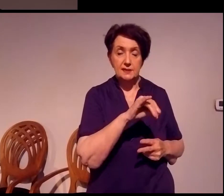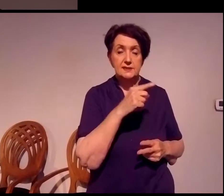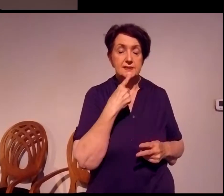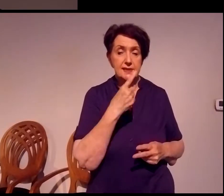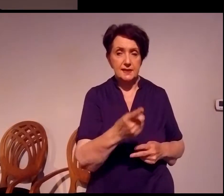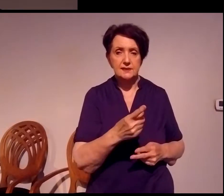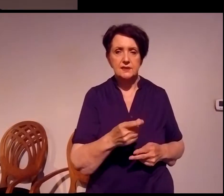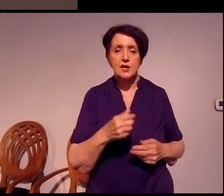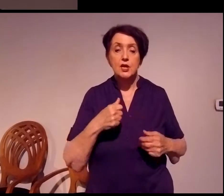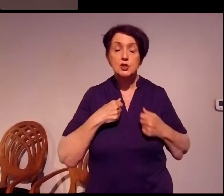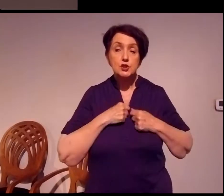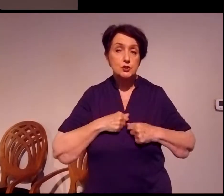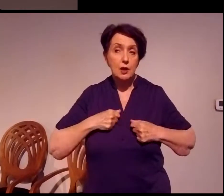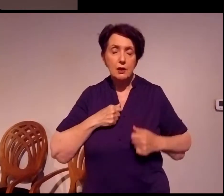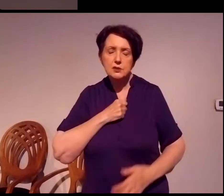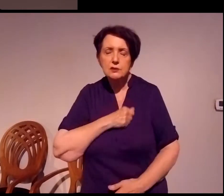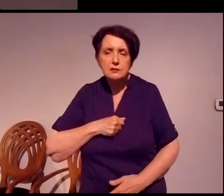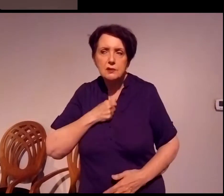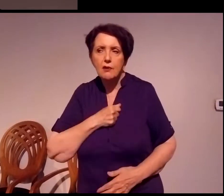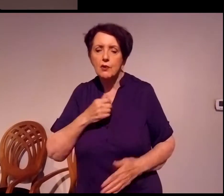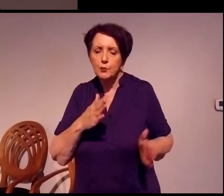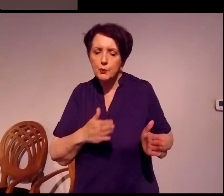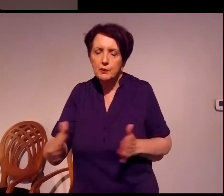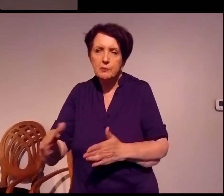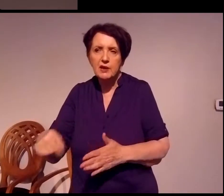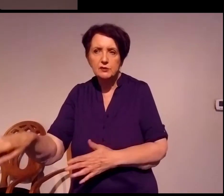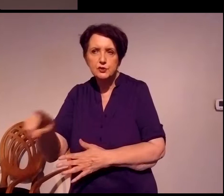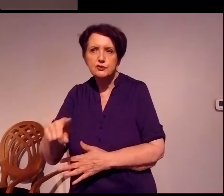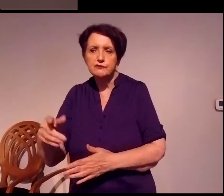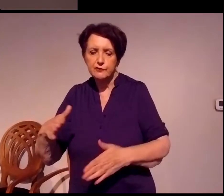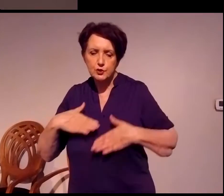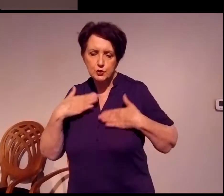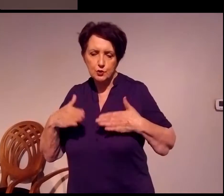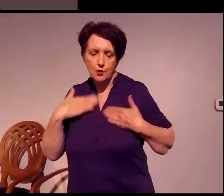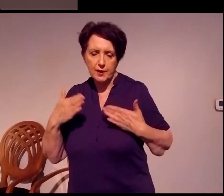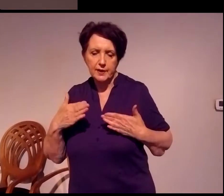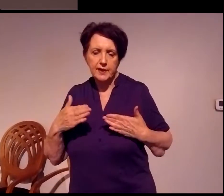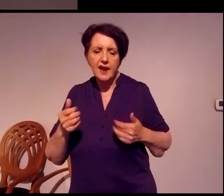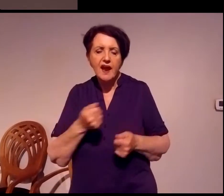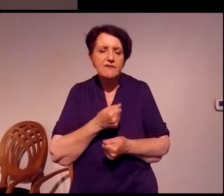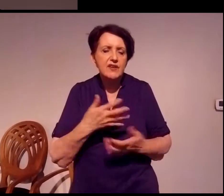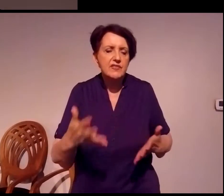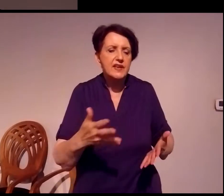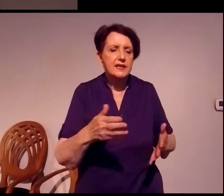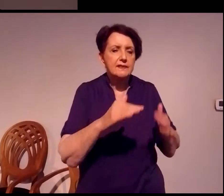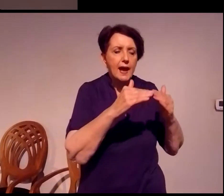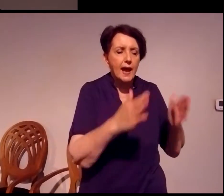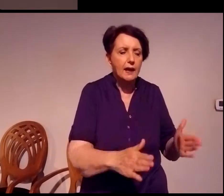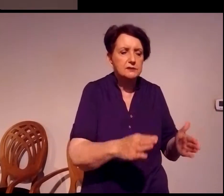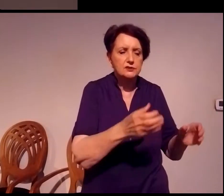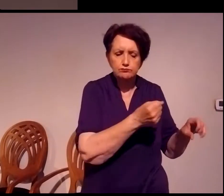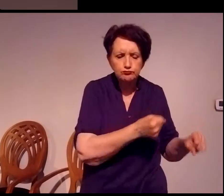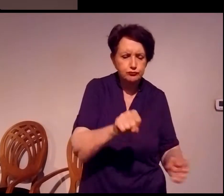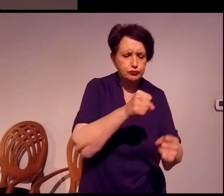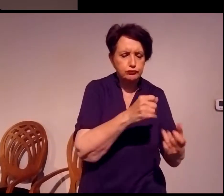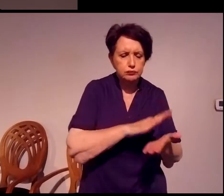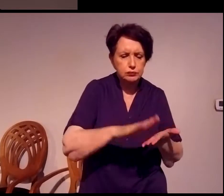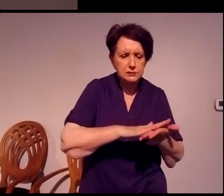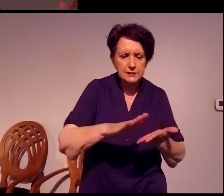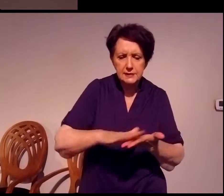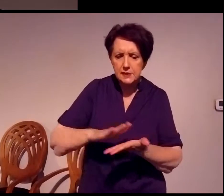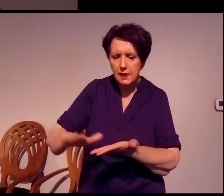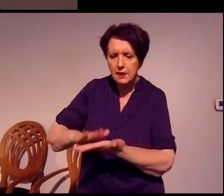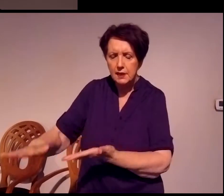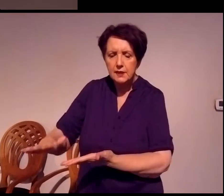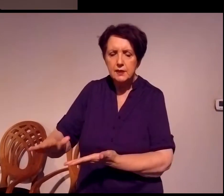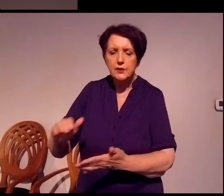prepares you for joy. It violently sweeps everything out of your house so that the new joy can find space to enter. Shakes